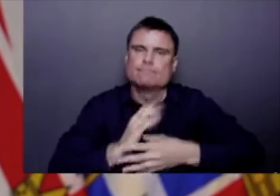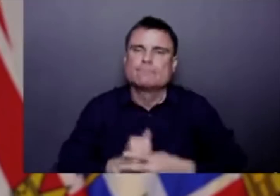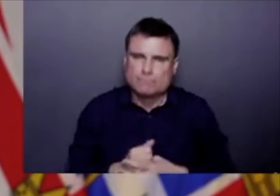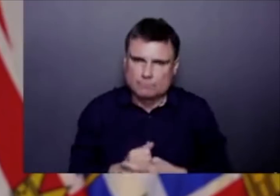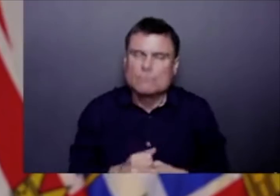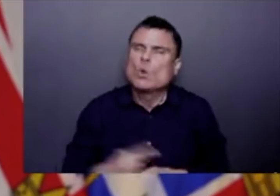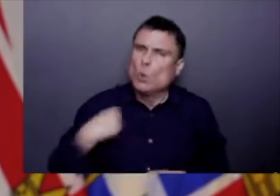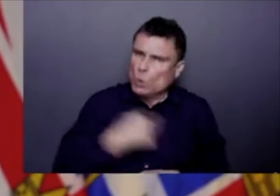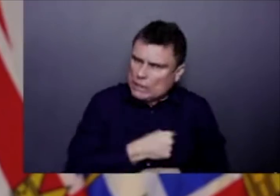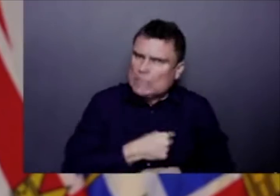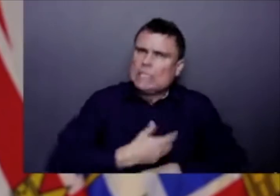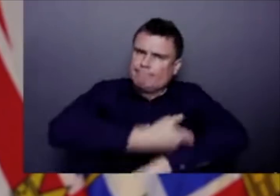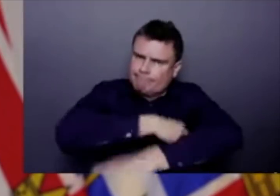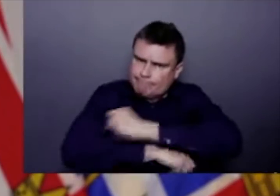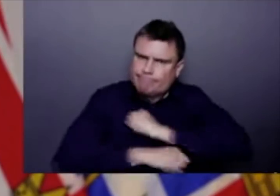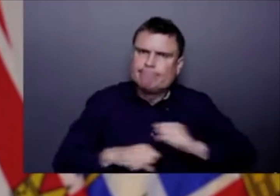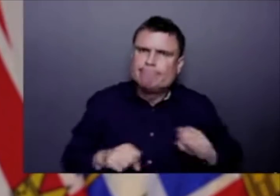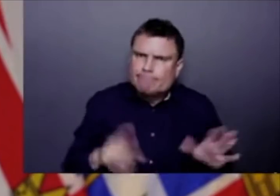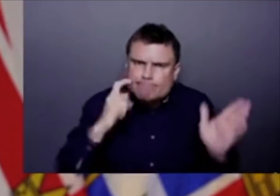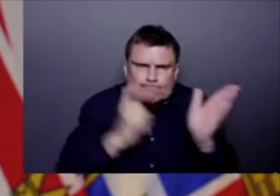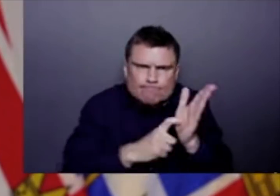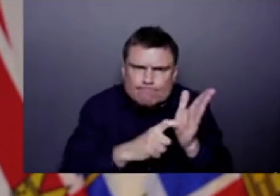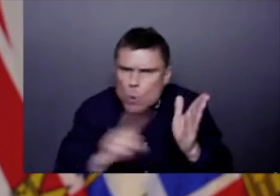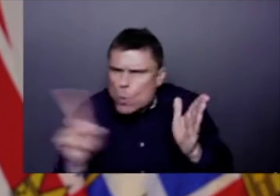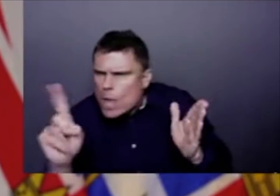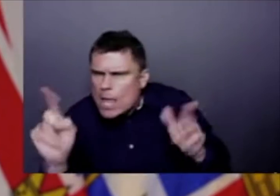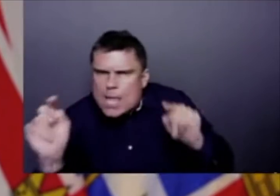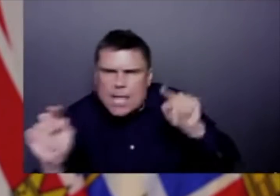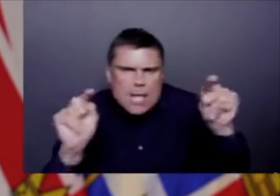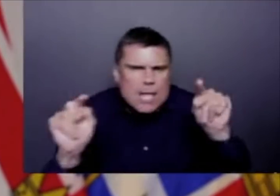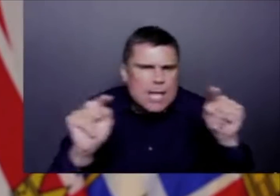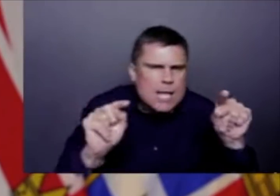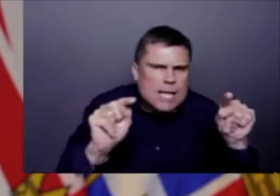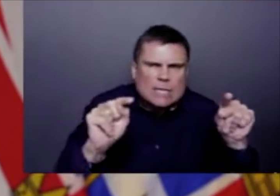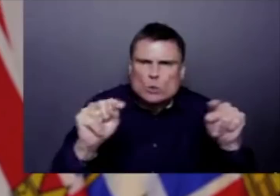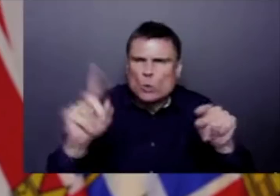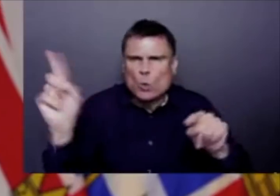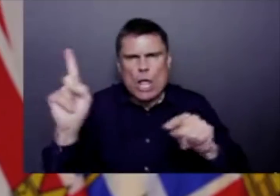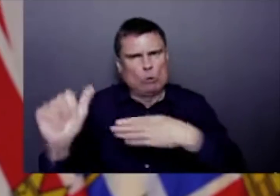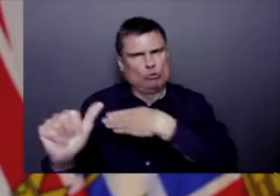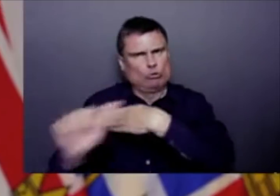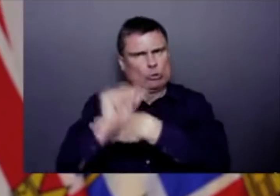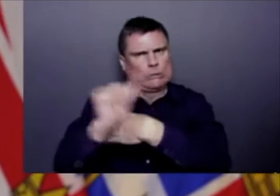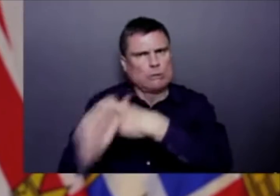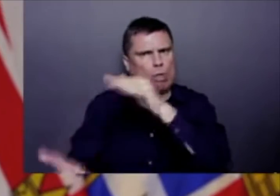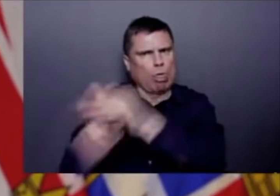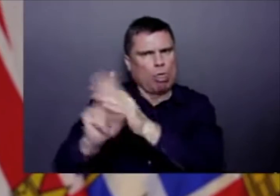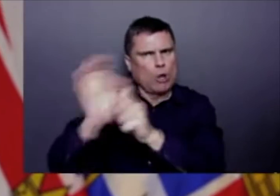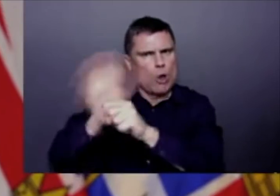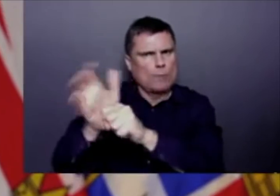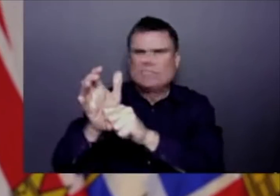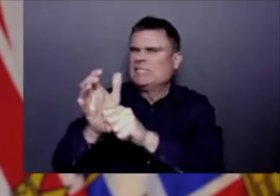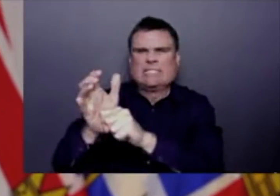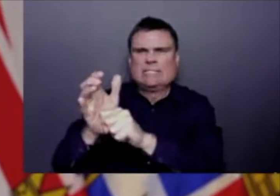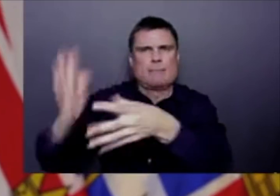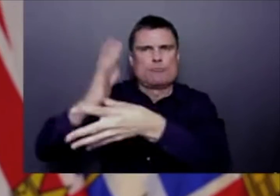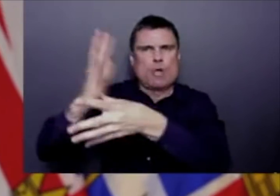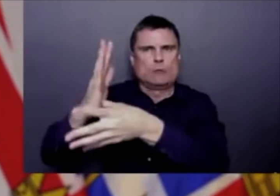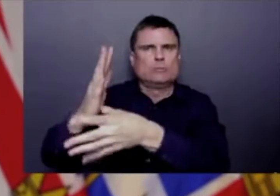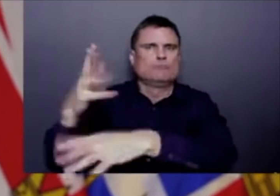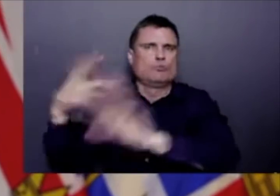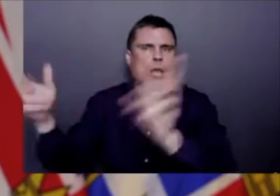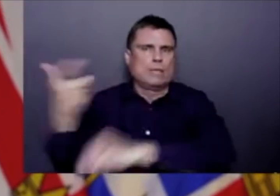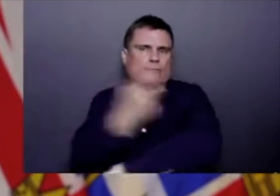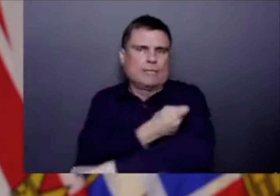risk as most efficiently as possible. Then we expand into a number of other priority groups between February and March, and